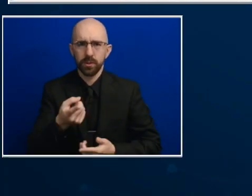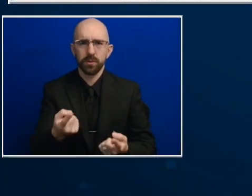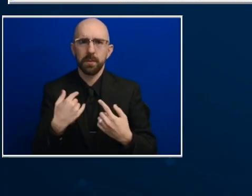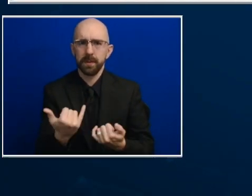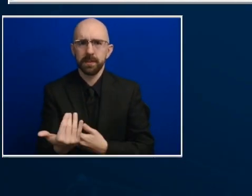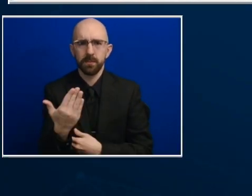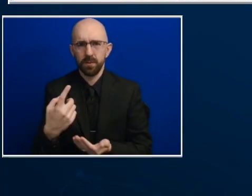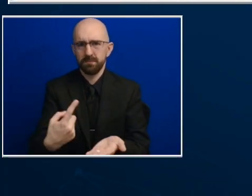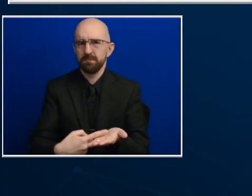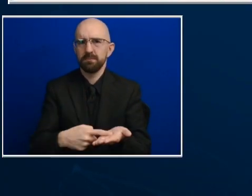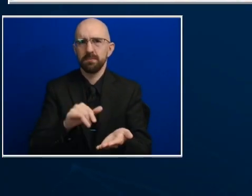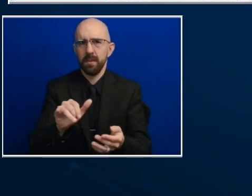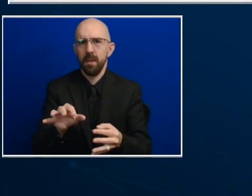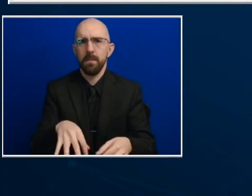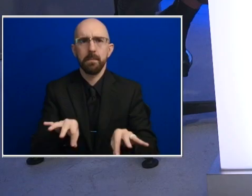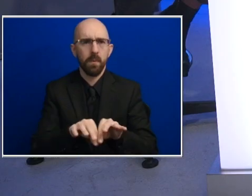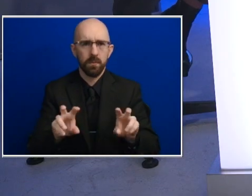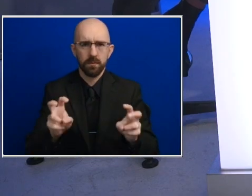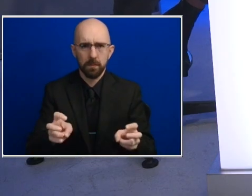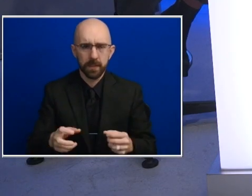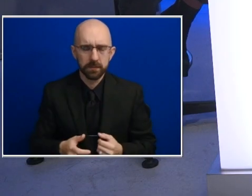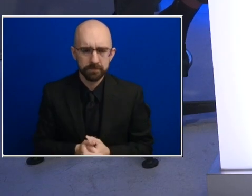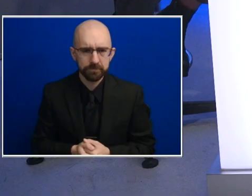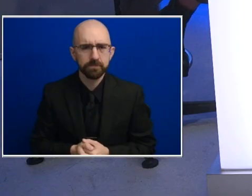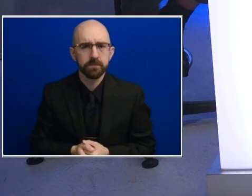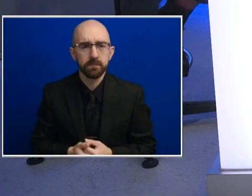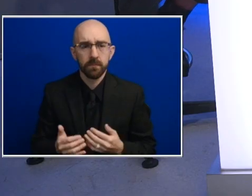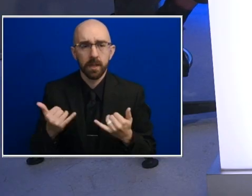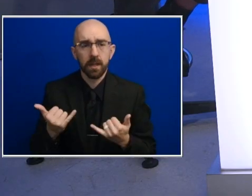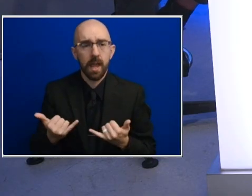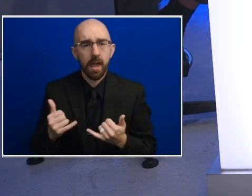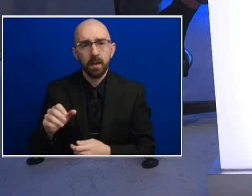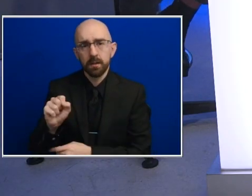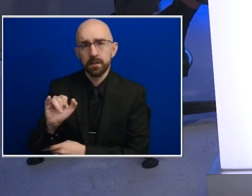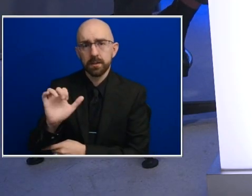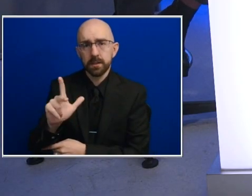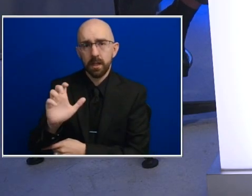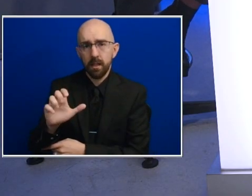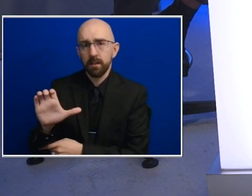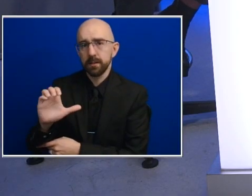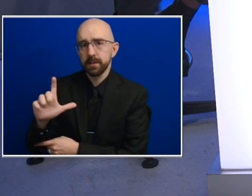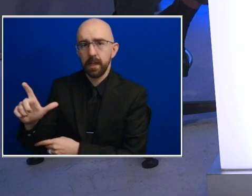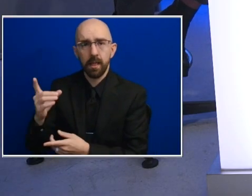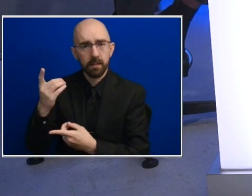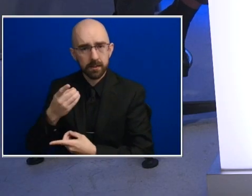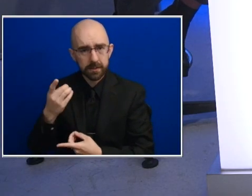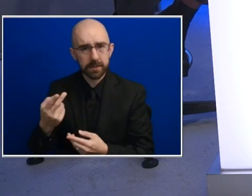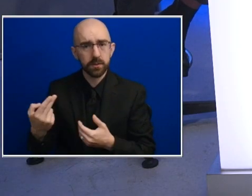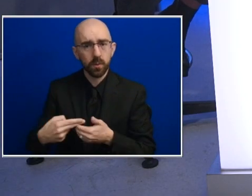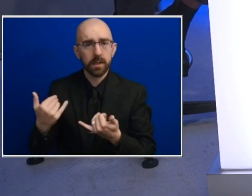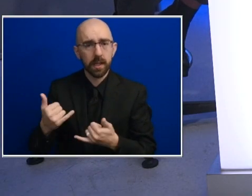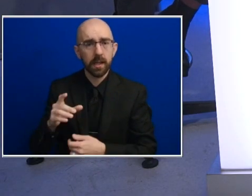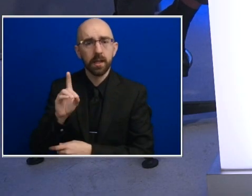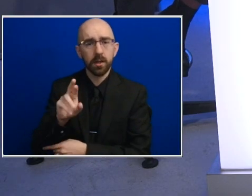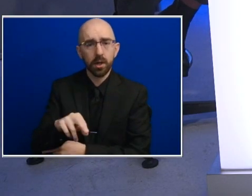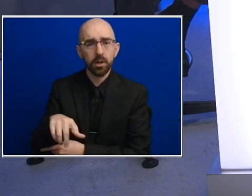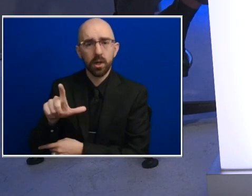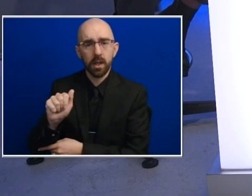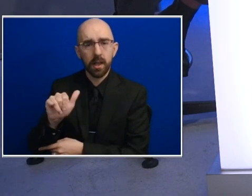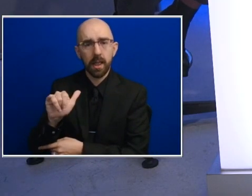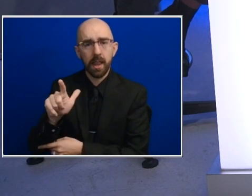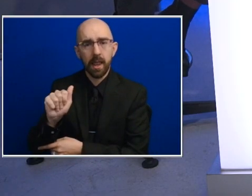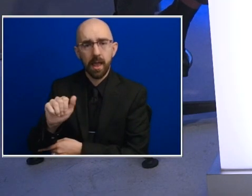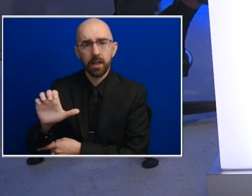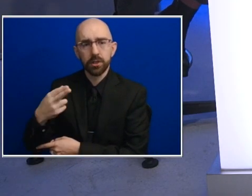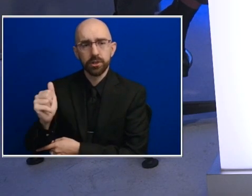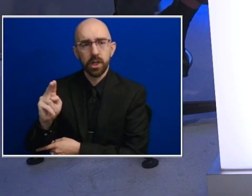important topic. Thank you. So now to sickle cell disease. Joining us today is Dr. Layla Cheney, a hematologist